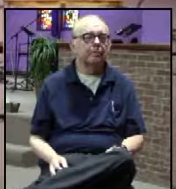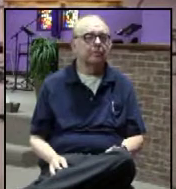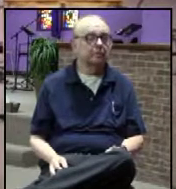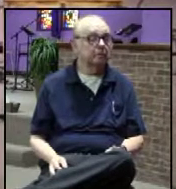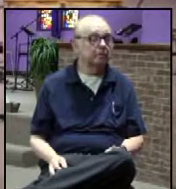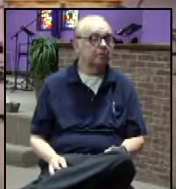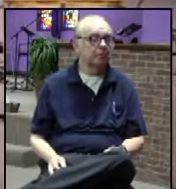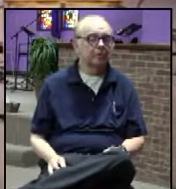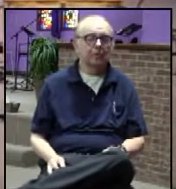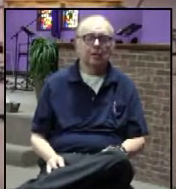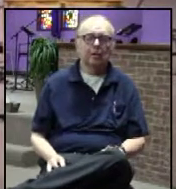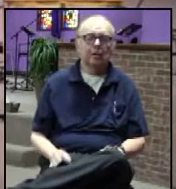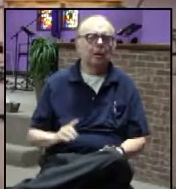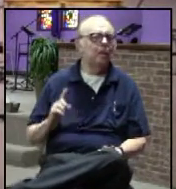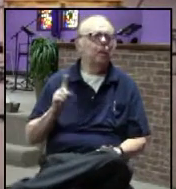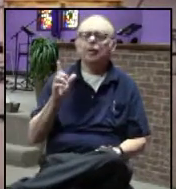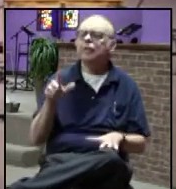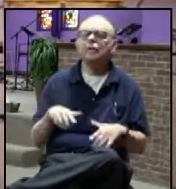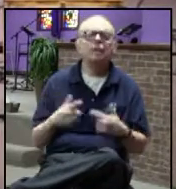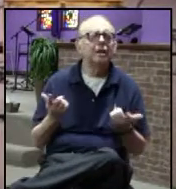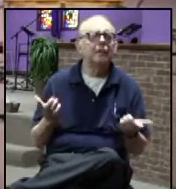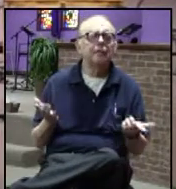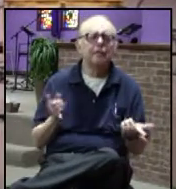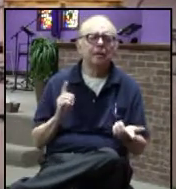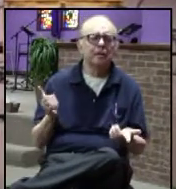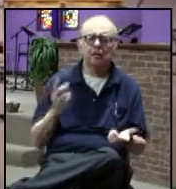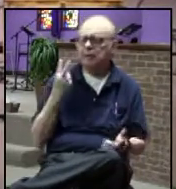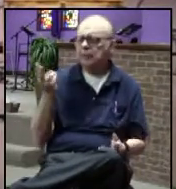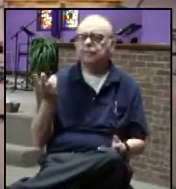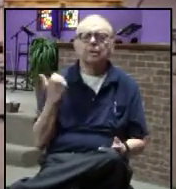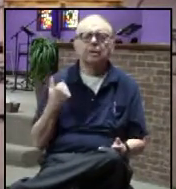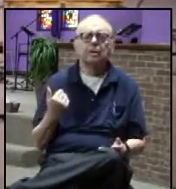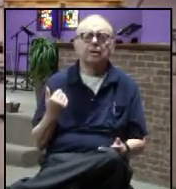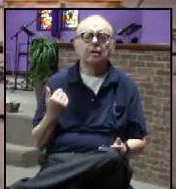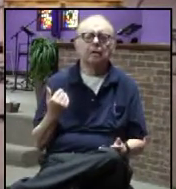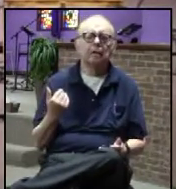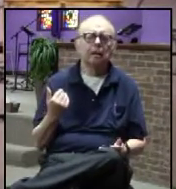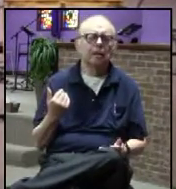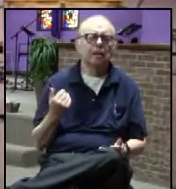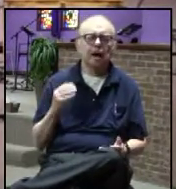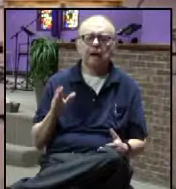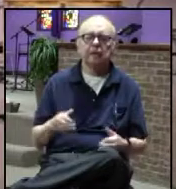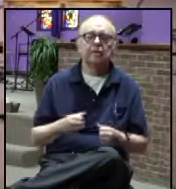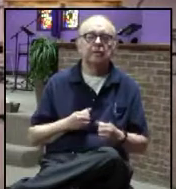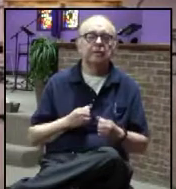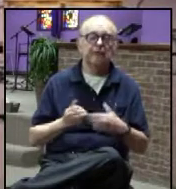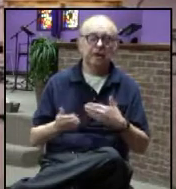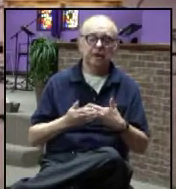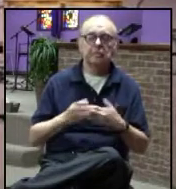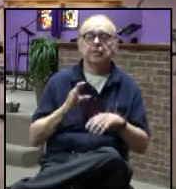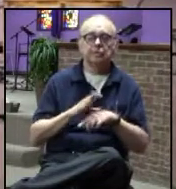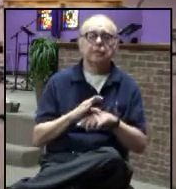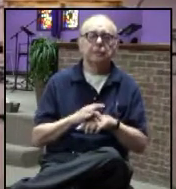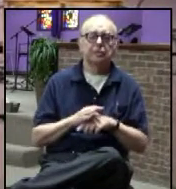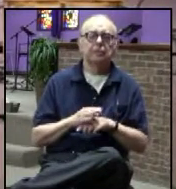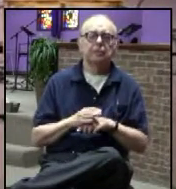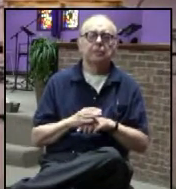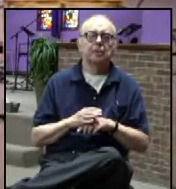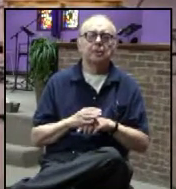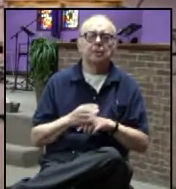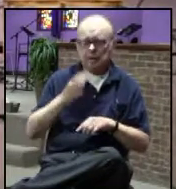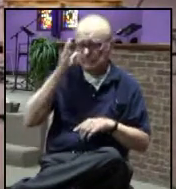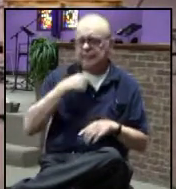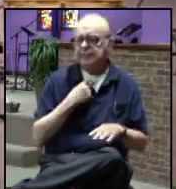I said, where do you live? I haven't seen you. He says, oh, I just live down the street here. He says,